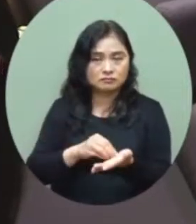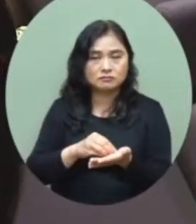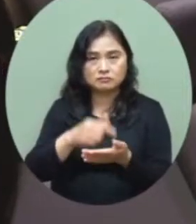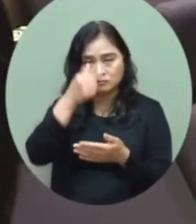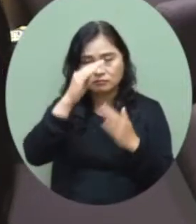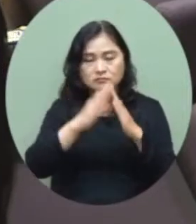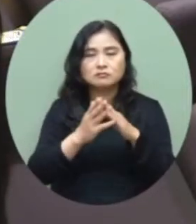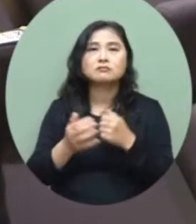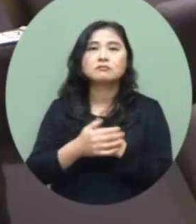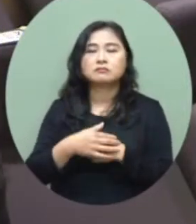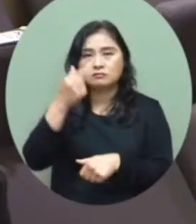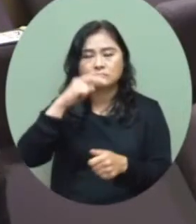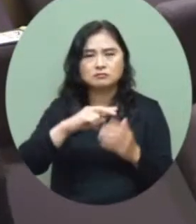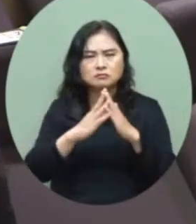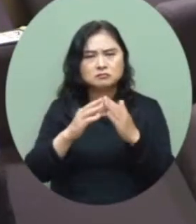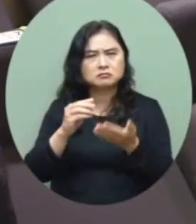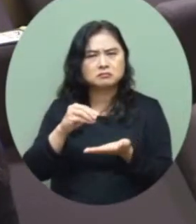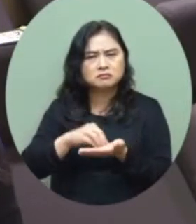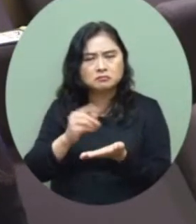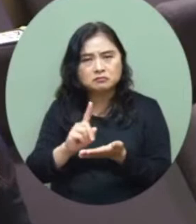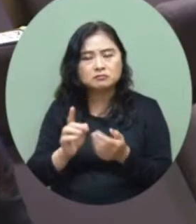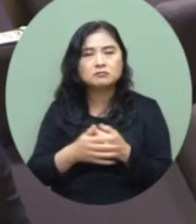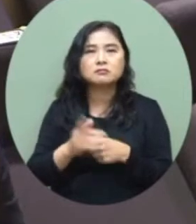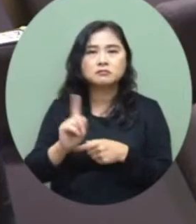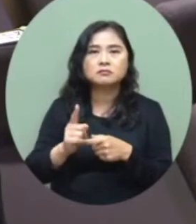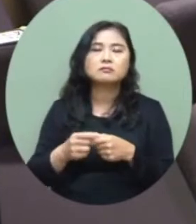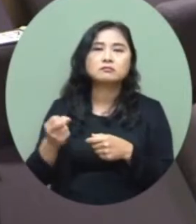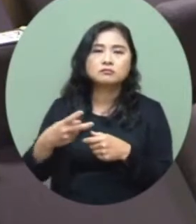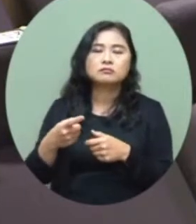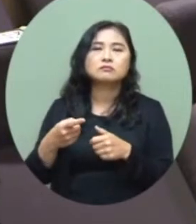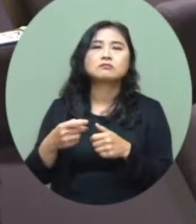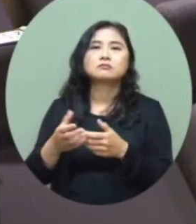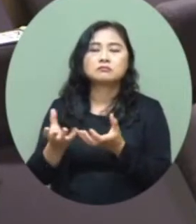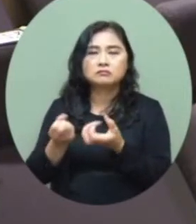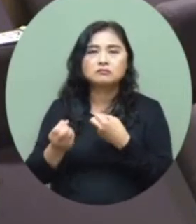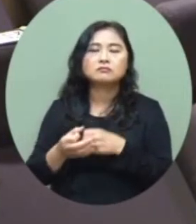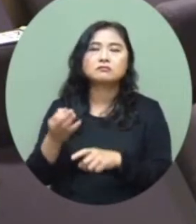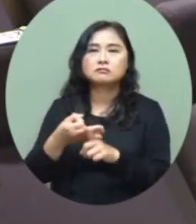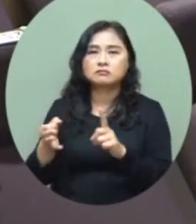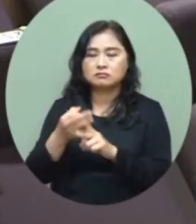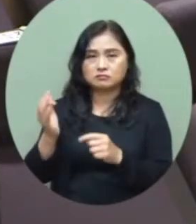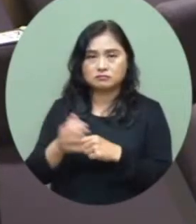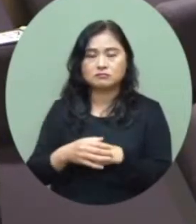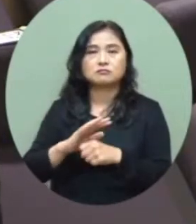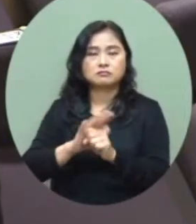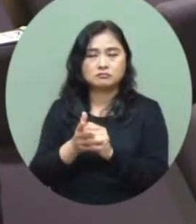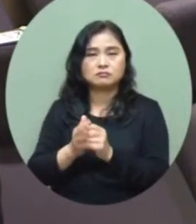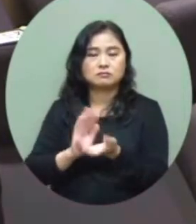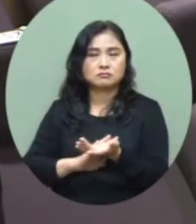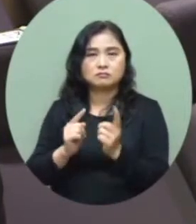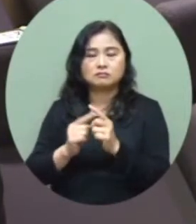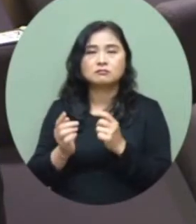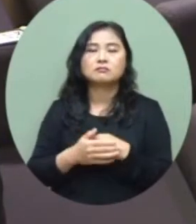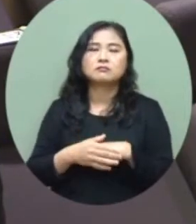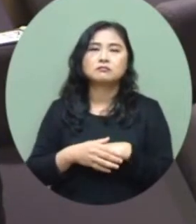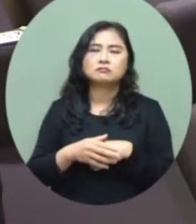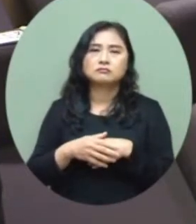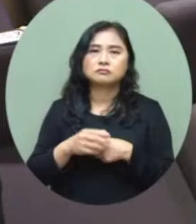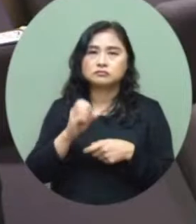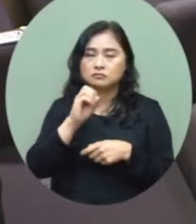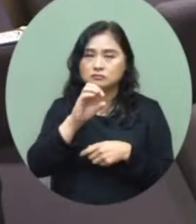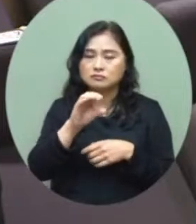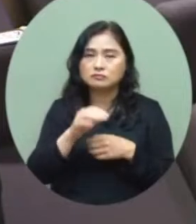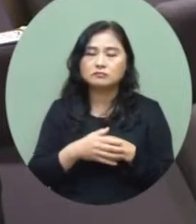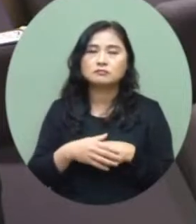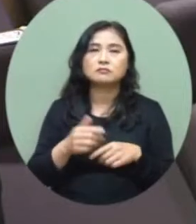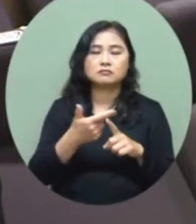to non-designated hospital? And what's the criteria you adopted in determining what kind of patients will be admitted